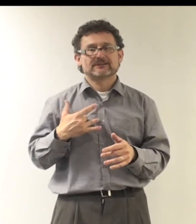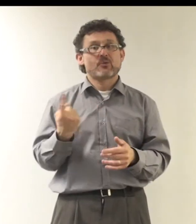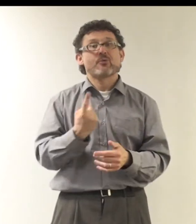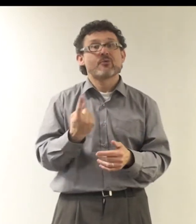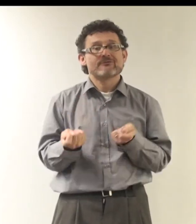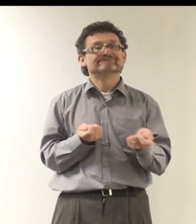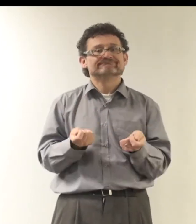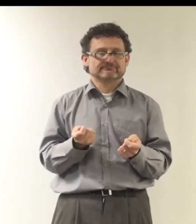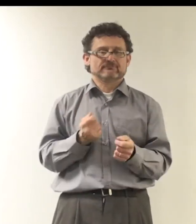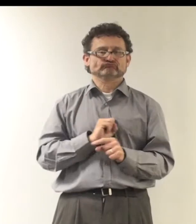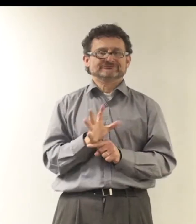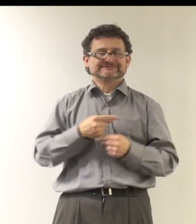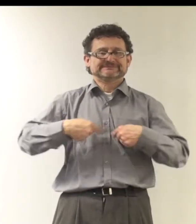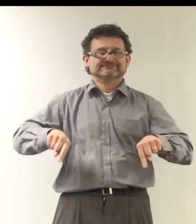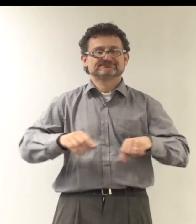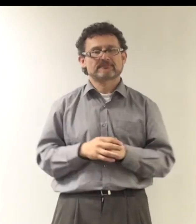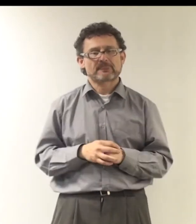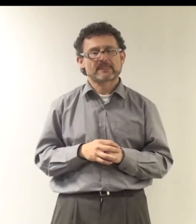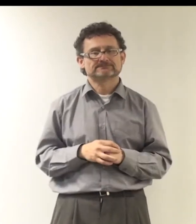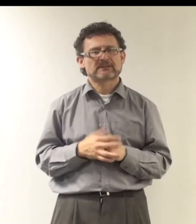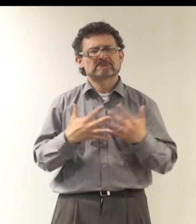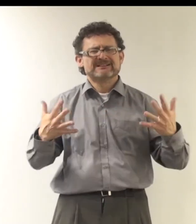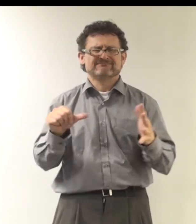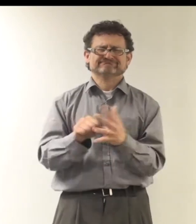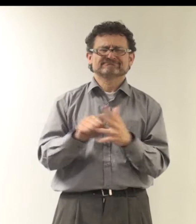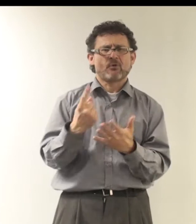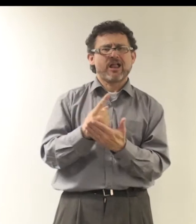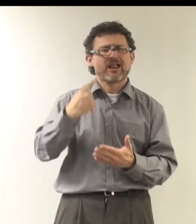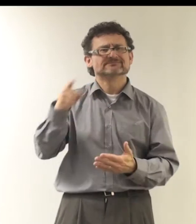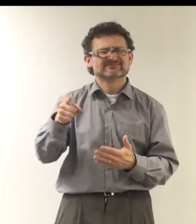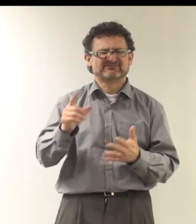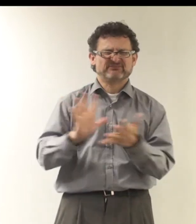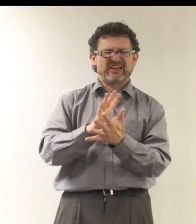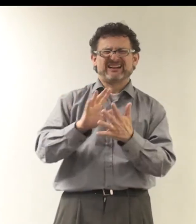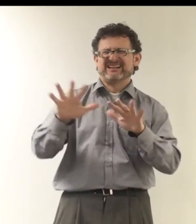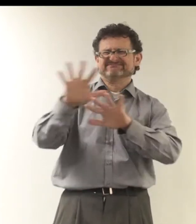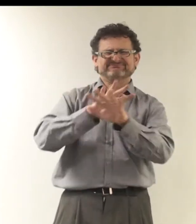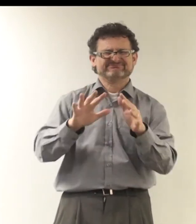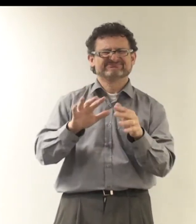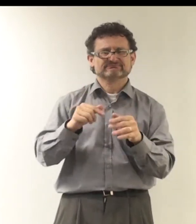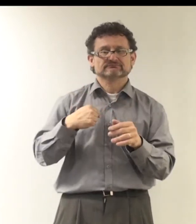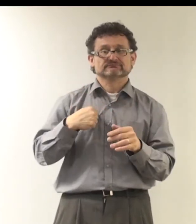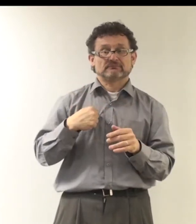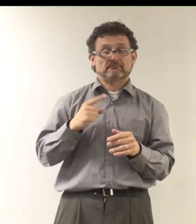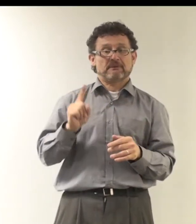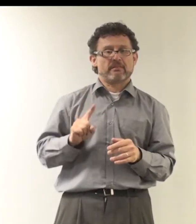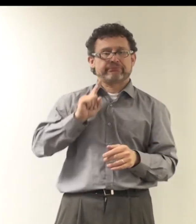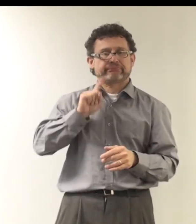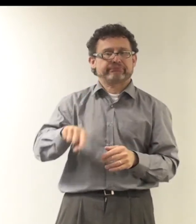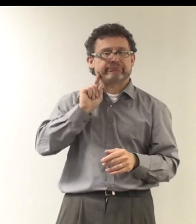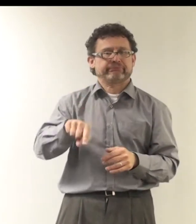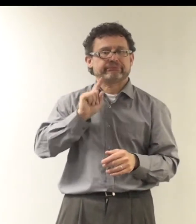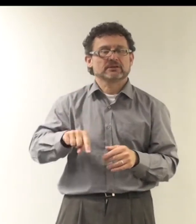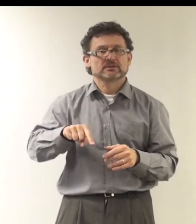next election. We would run London in a way that brings about a cleaner, fairer, better, more affordable quality of life